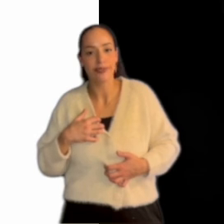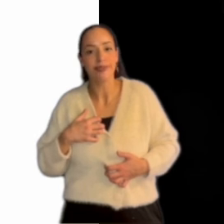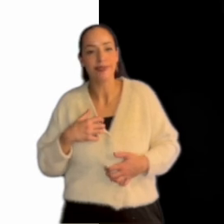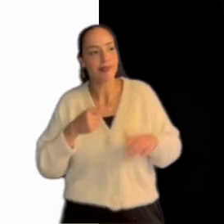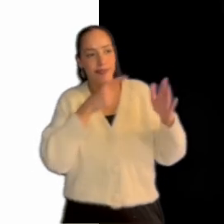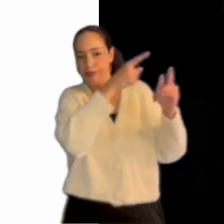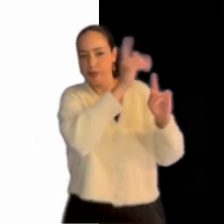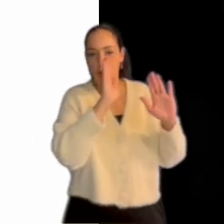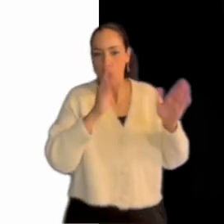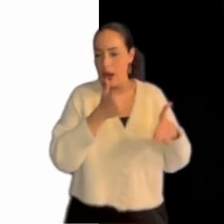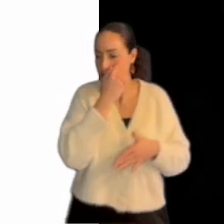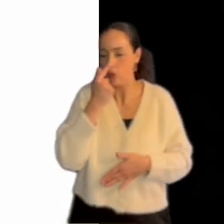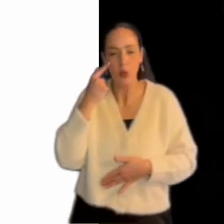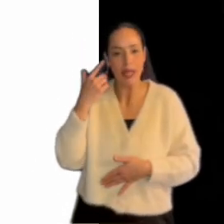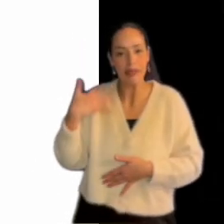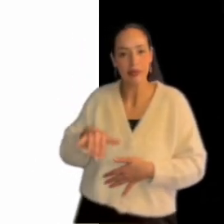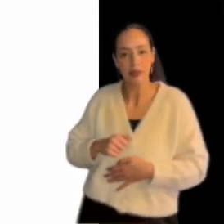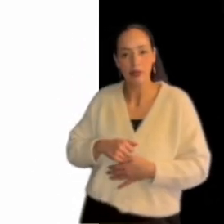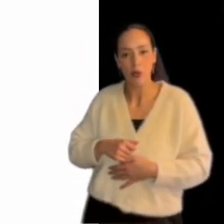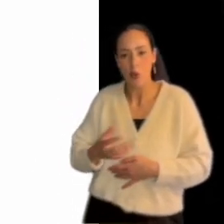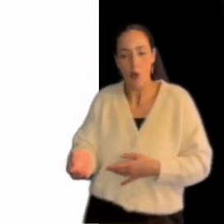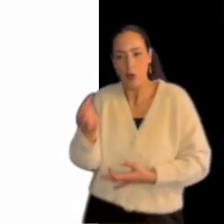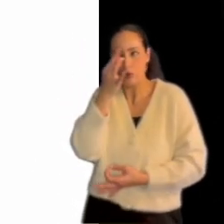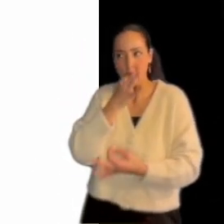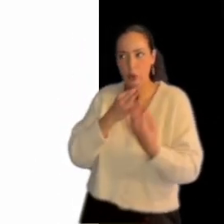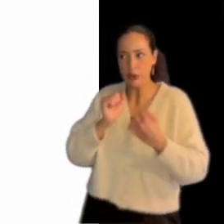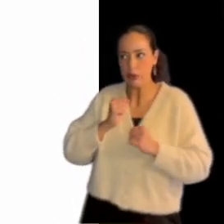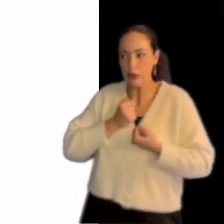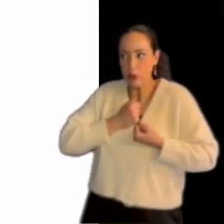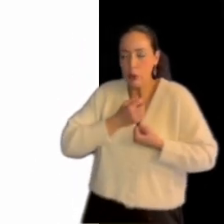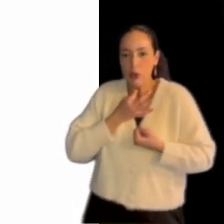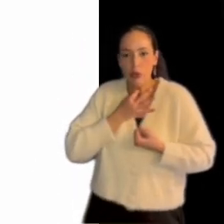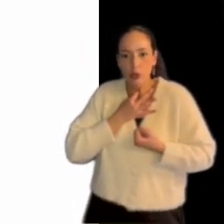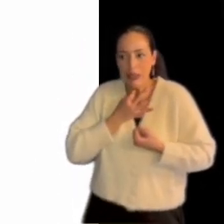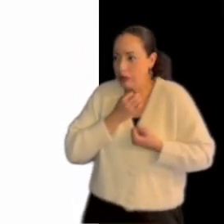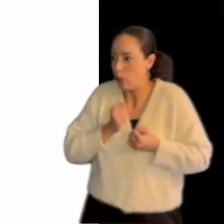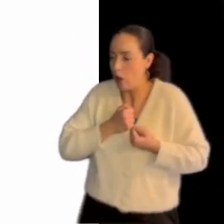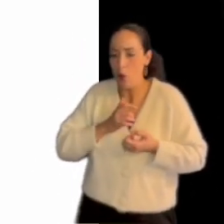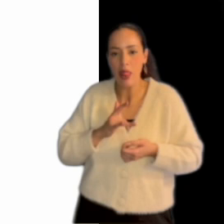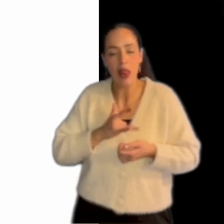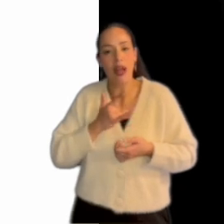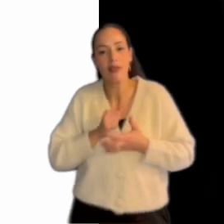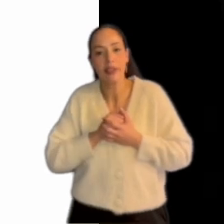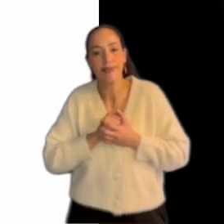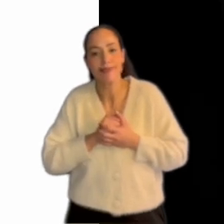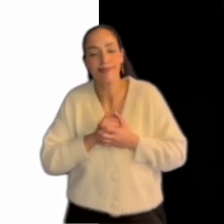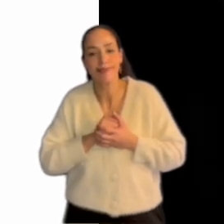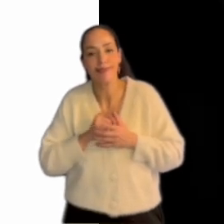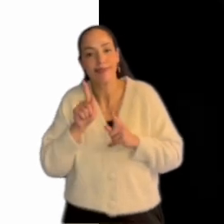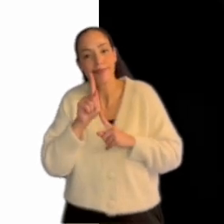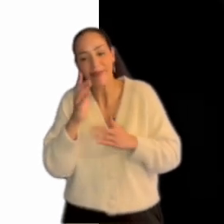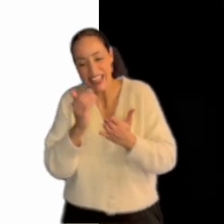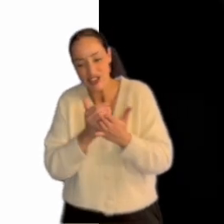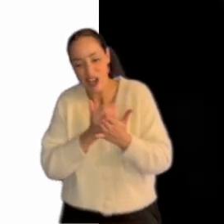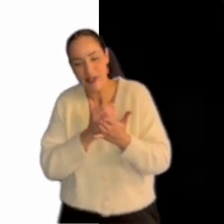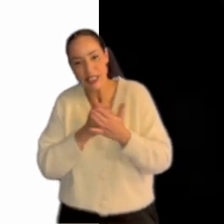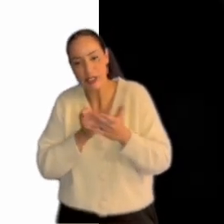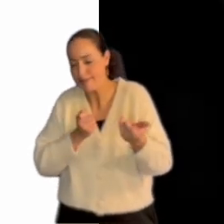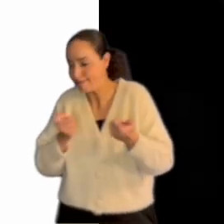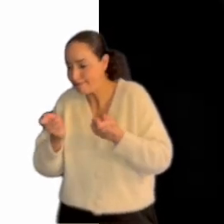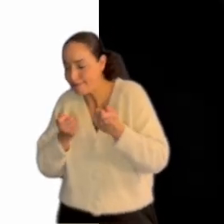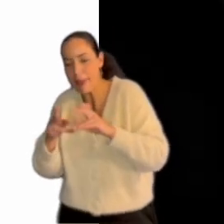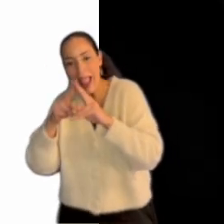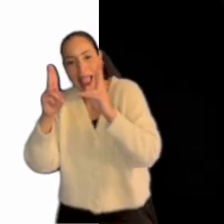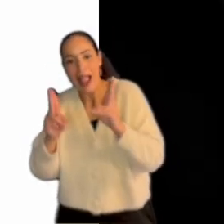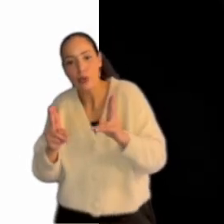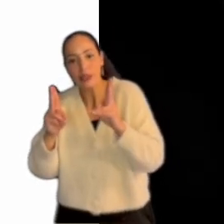own lives? Does the charity managing the tenancies of vulnerable women really believe that punitive action is the only way, or do they simply